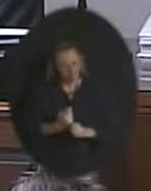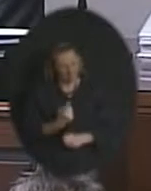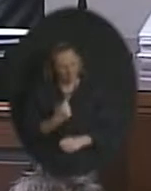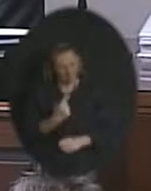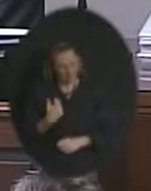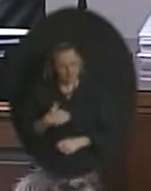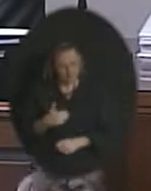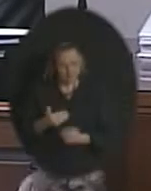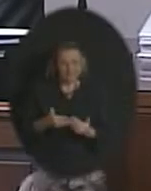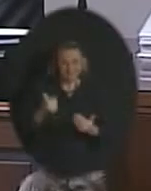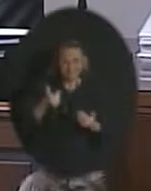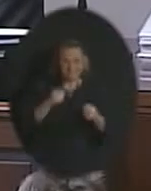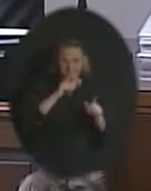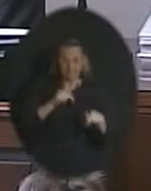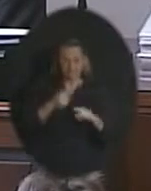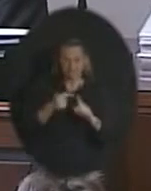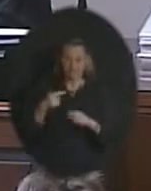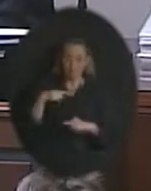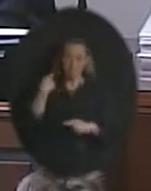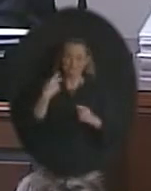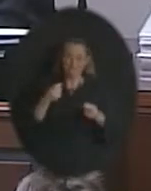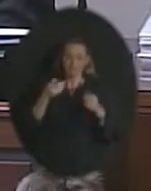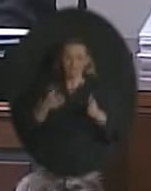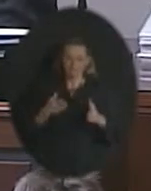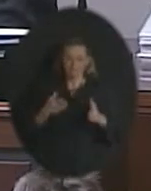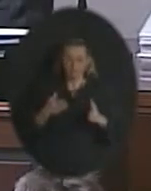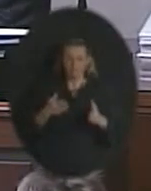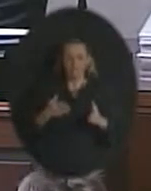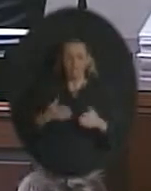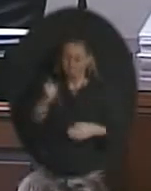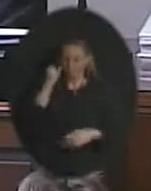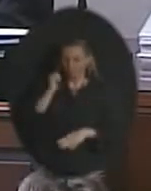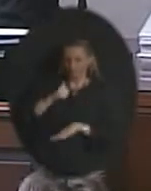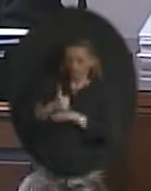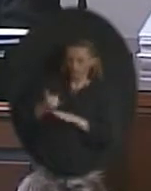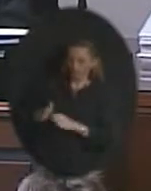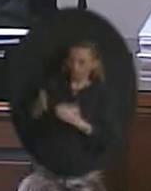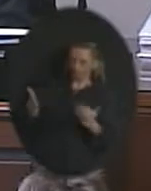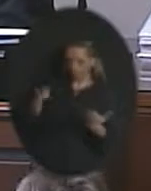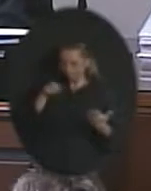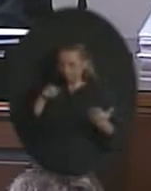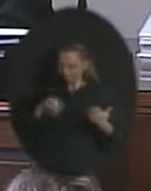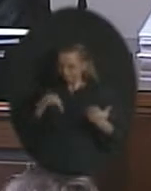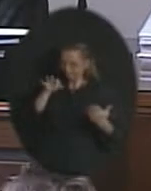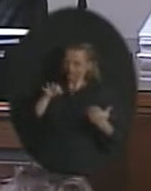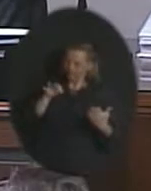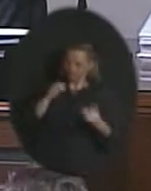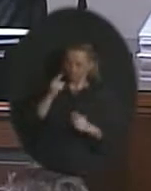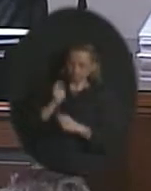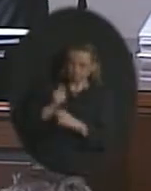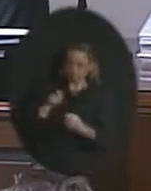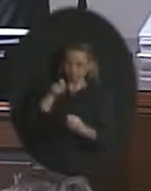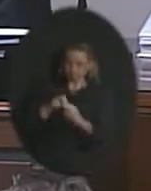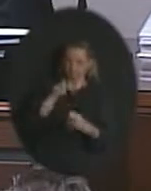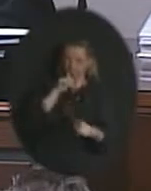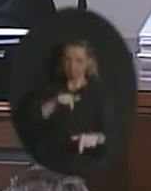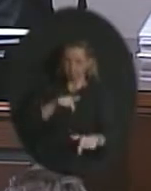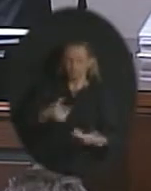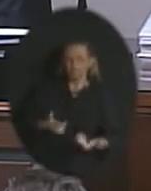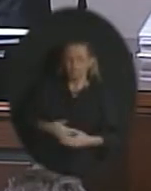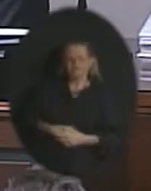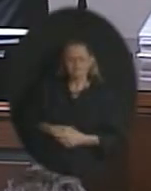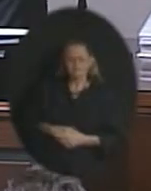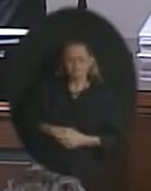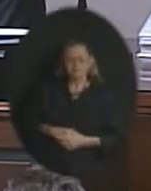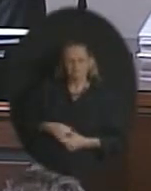The easiest answer from a risk manager's point of view, if you want to pull out a textbook, and I like teaching risk management, not textbook risk management, though,